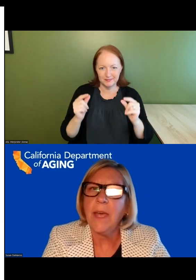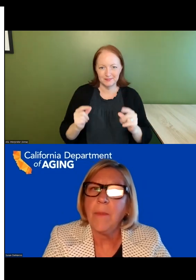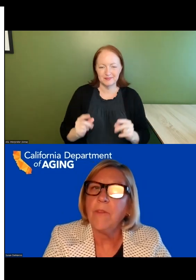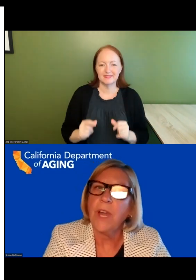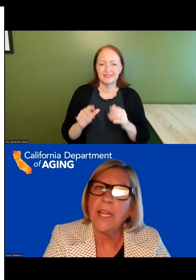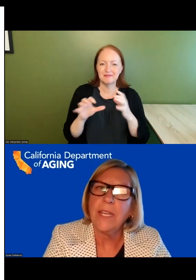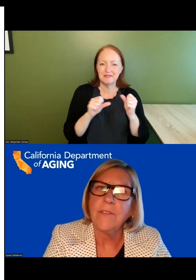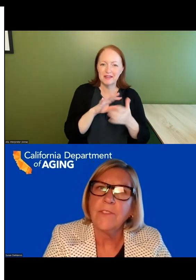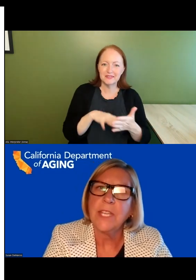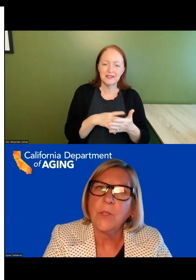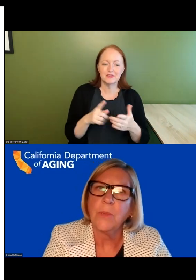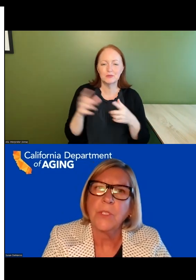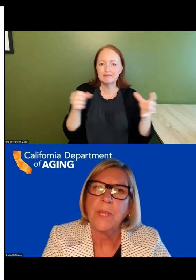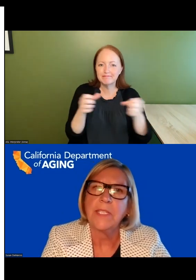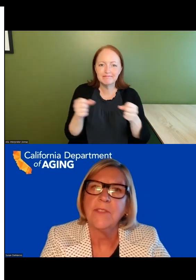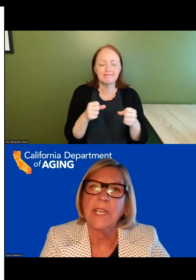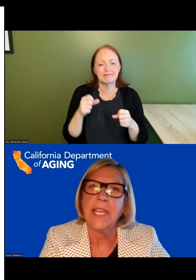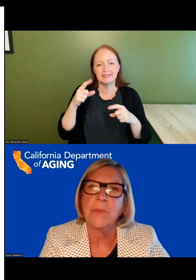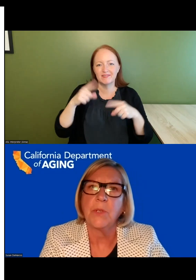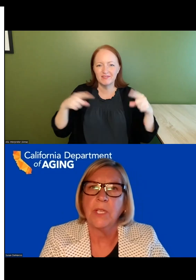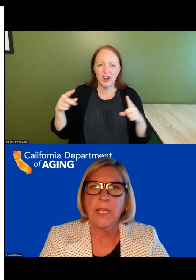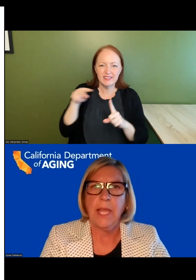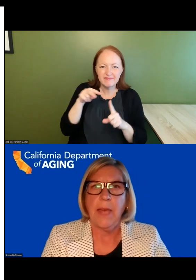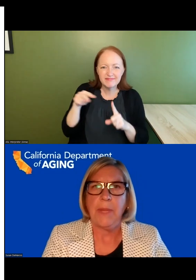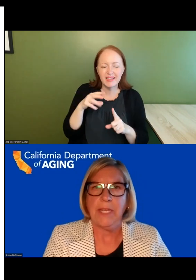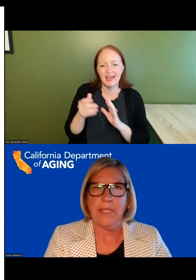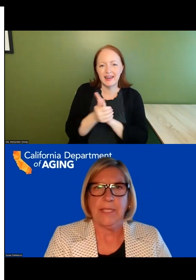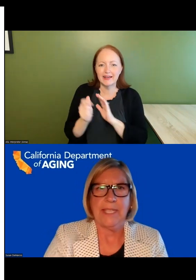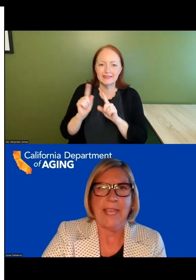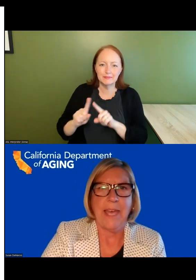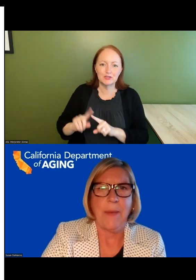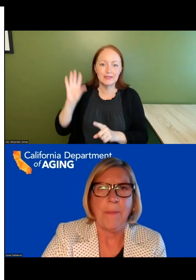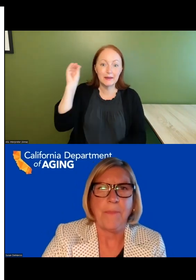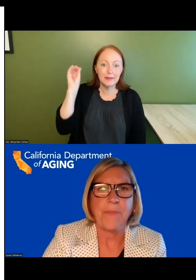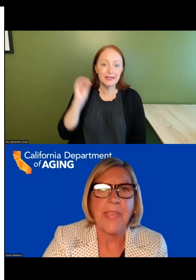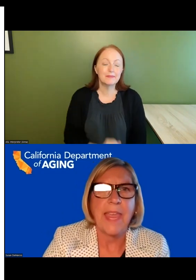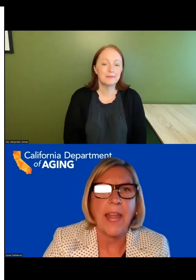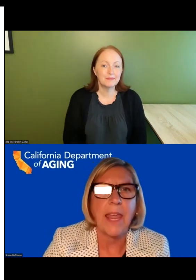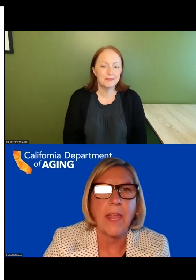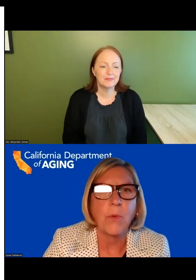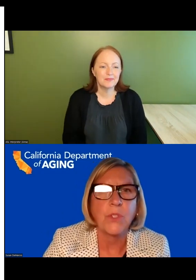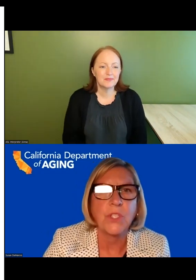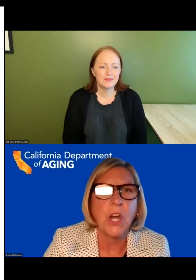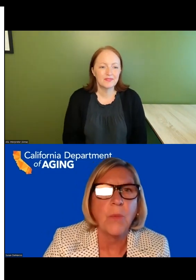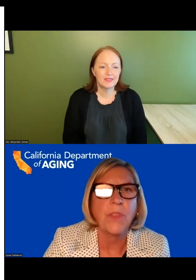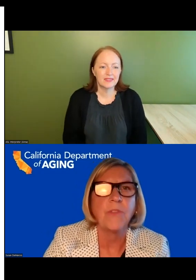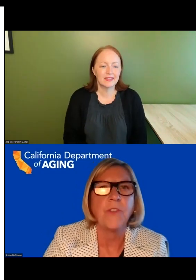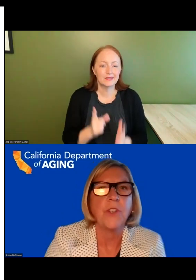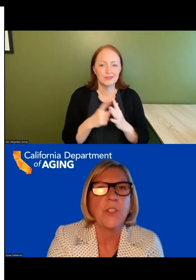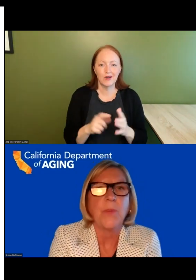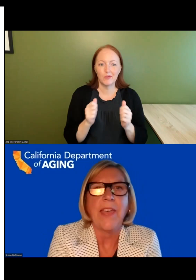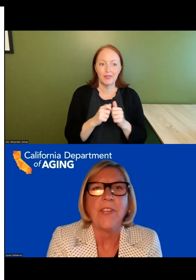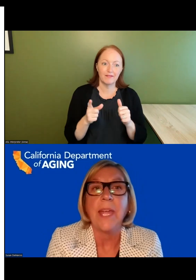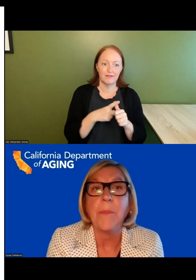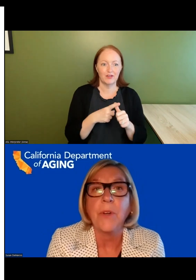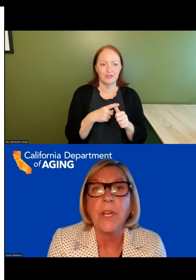in a variety of stakeholder perspectives and expert opinions. And I will start with the